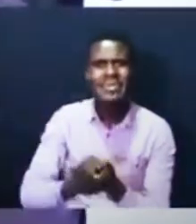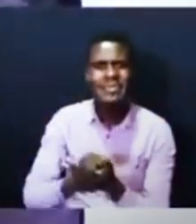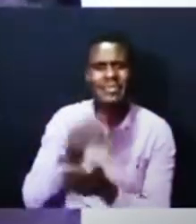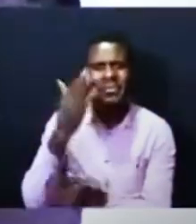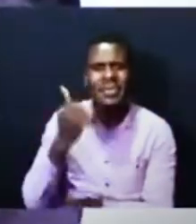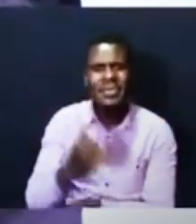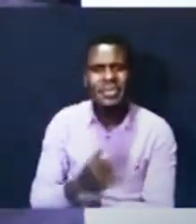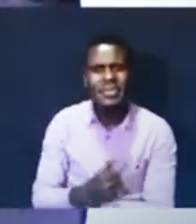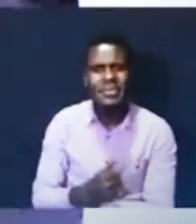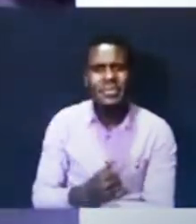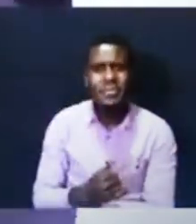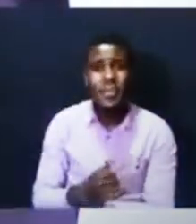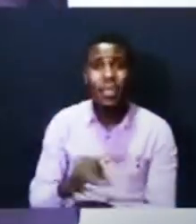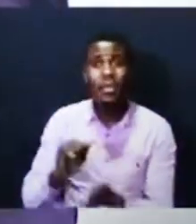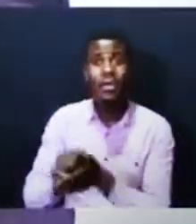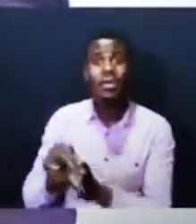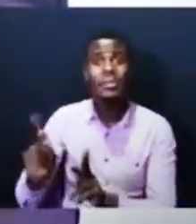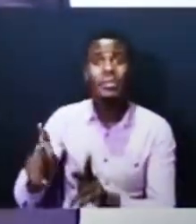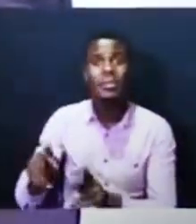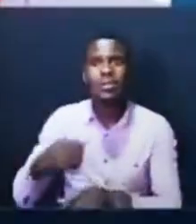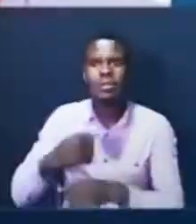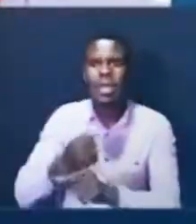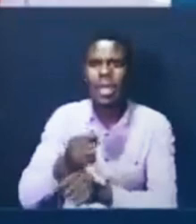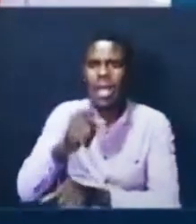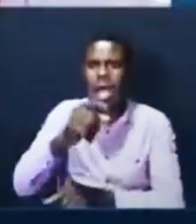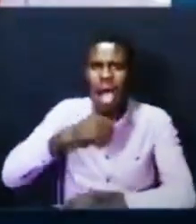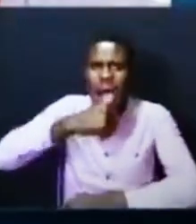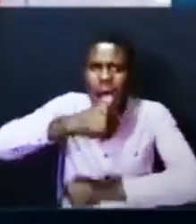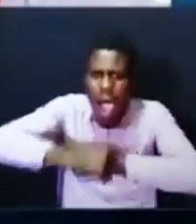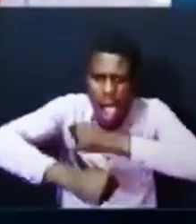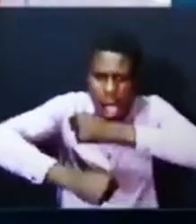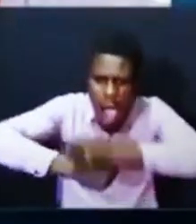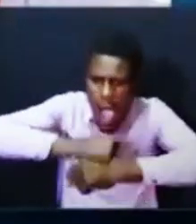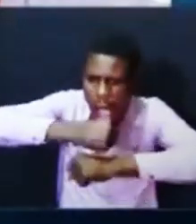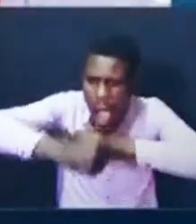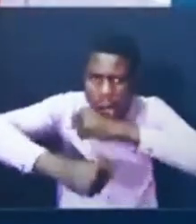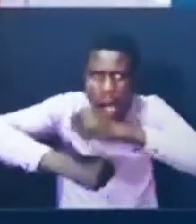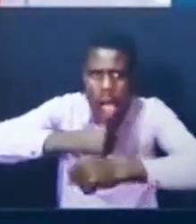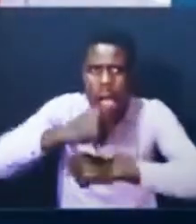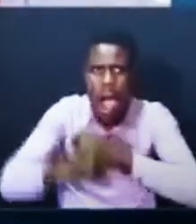They will pester your life. Yeah, what my own told.